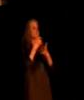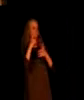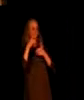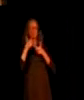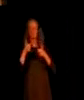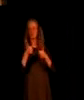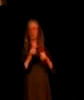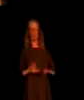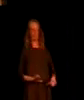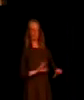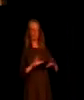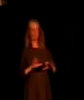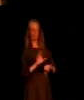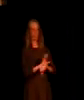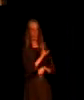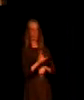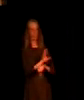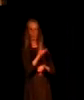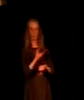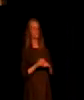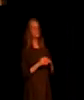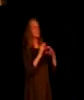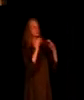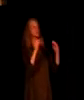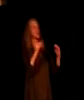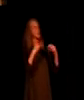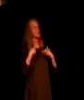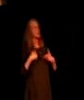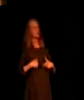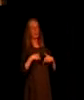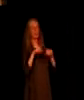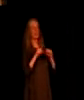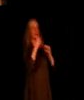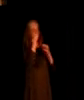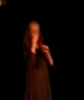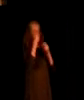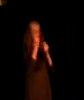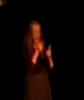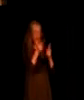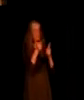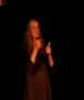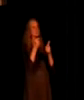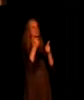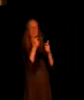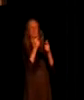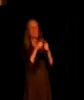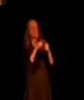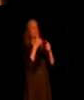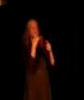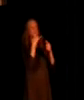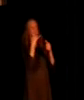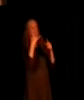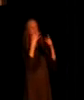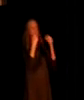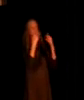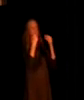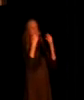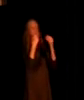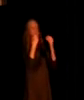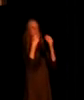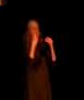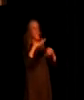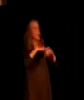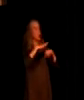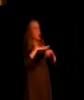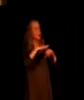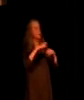after that. No human could think fast enough to have blinking lights of some warnings and